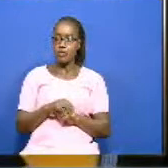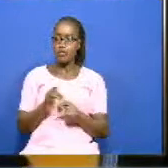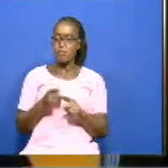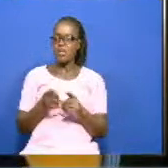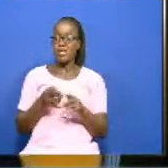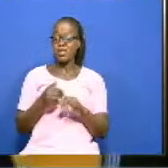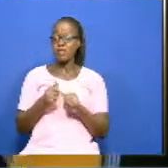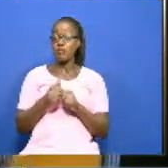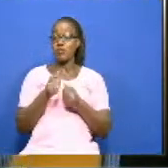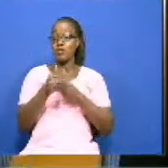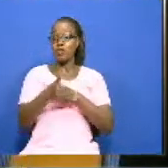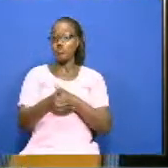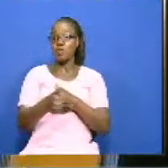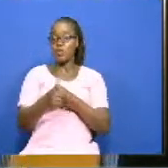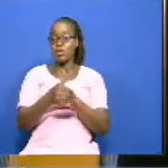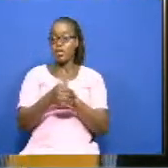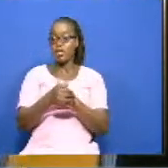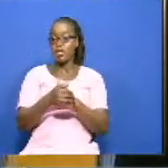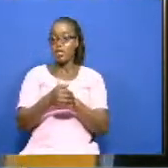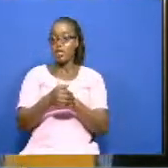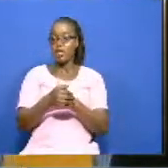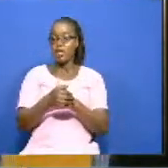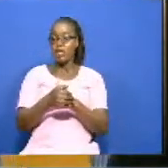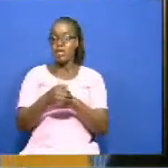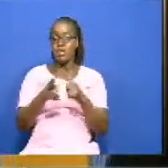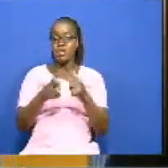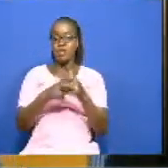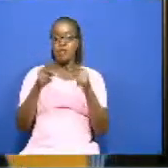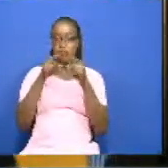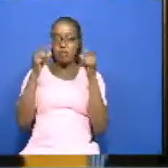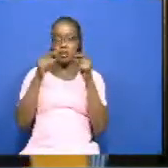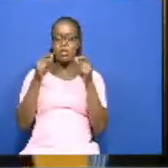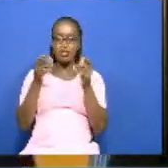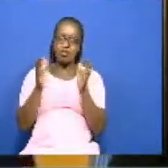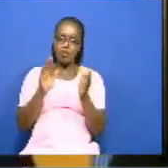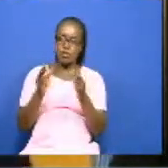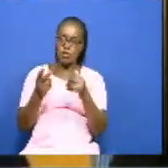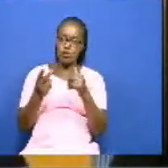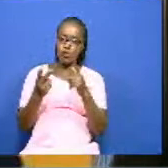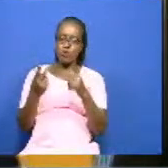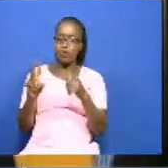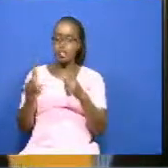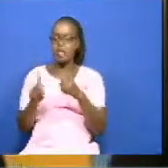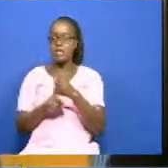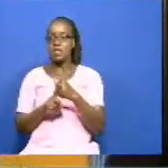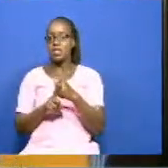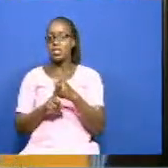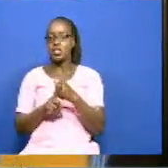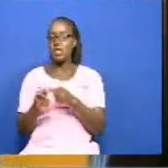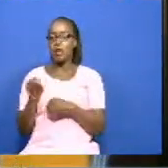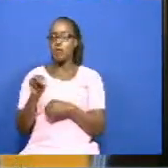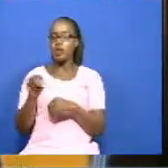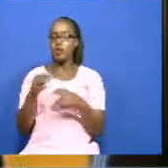about 1.7 million masks as compared to 26 million.